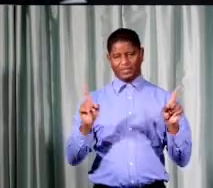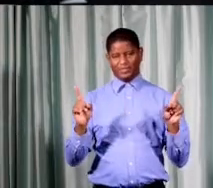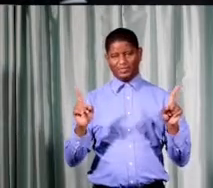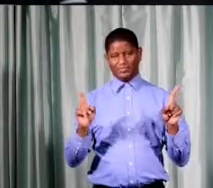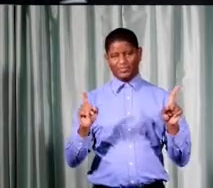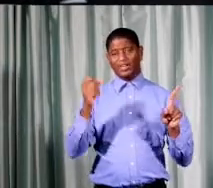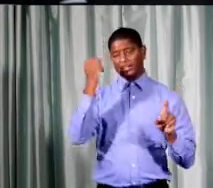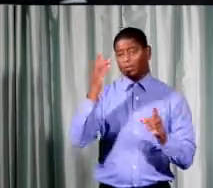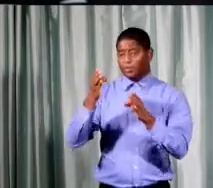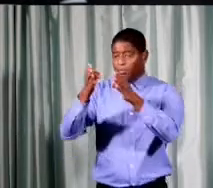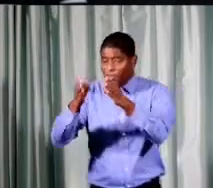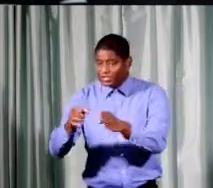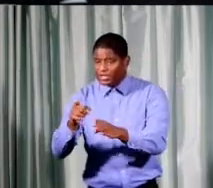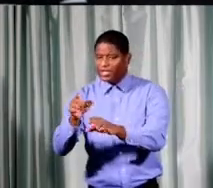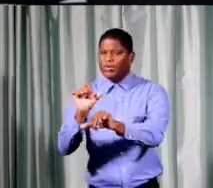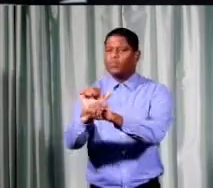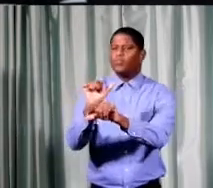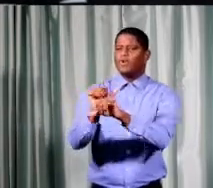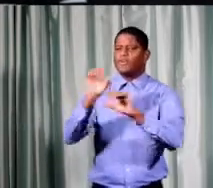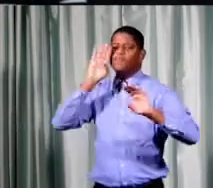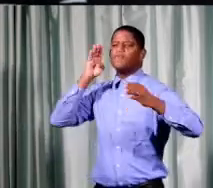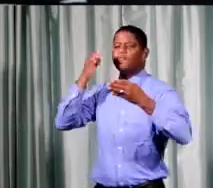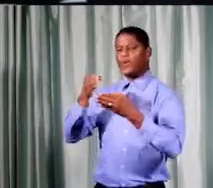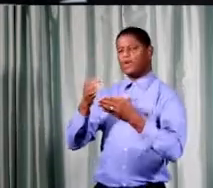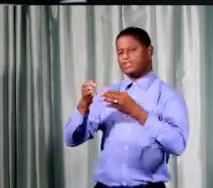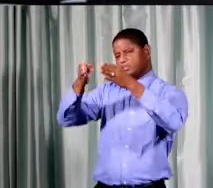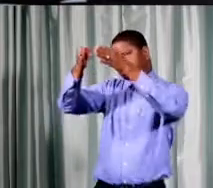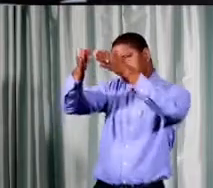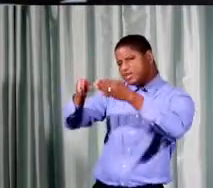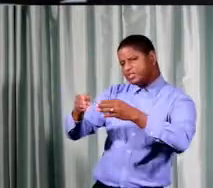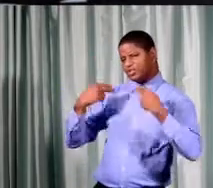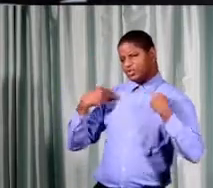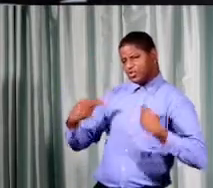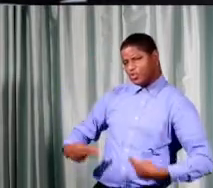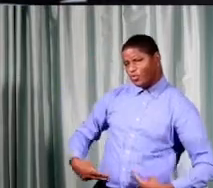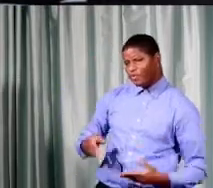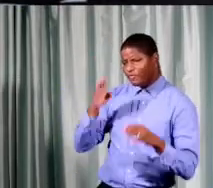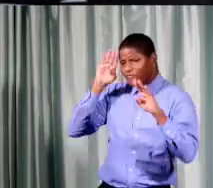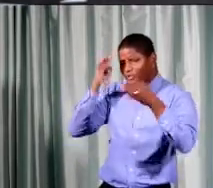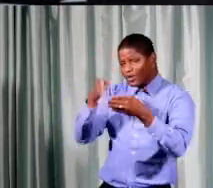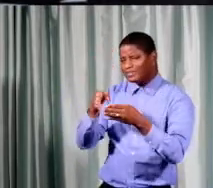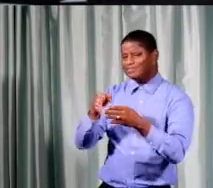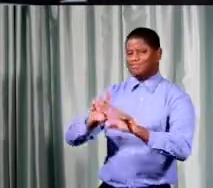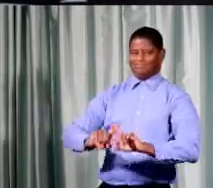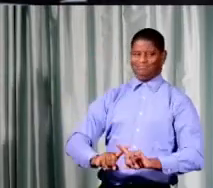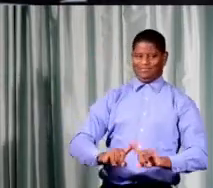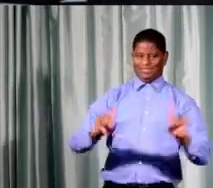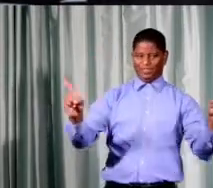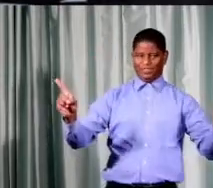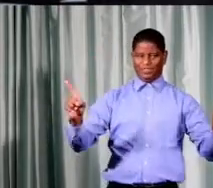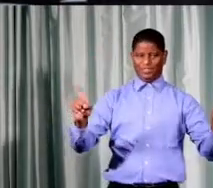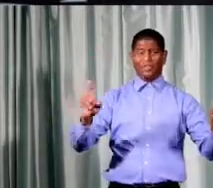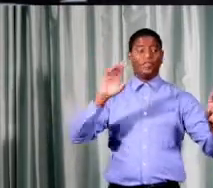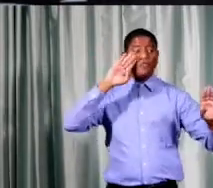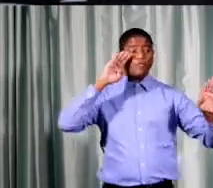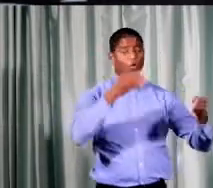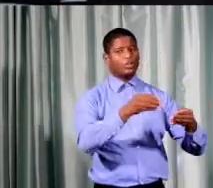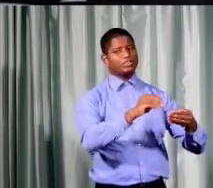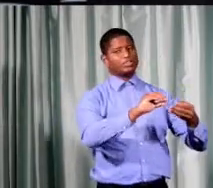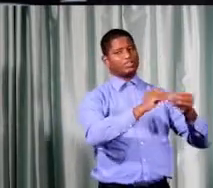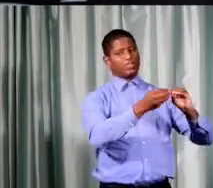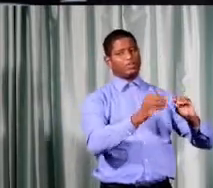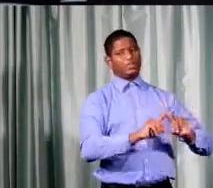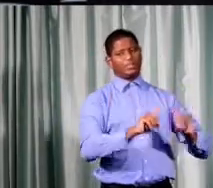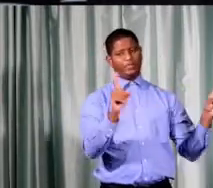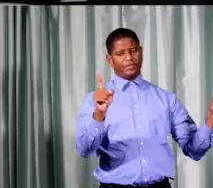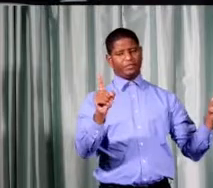to go in other professions. Because that's just how it was ingrained in you. So, in 5 minutes, somebody who dresses like